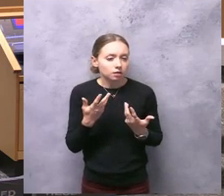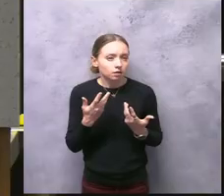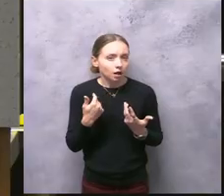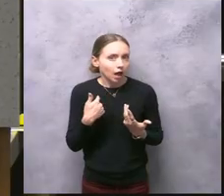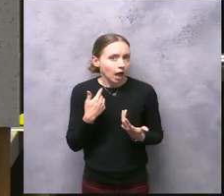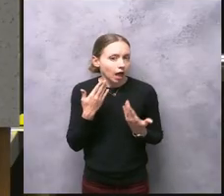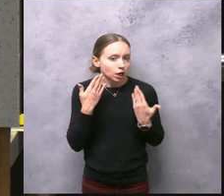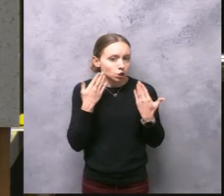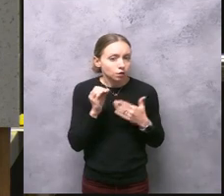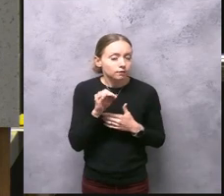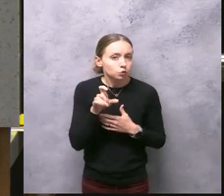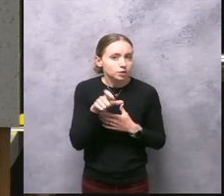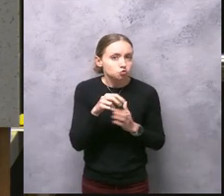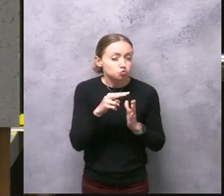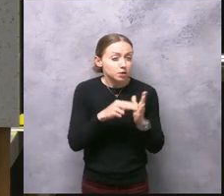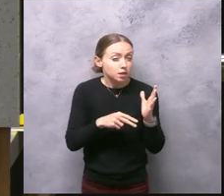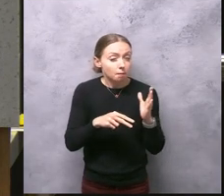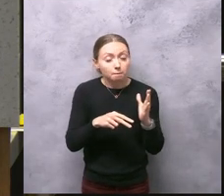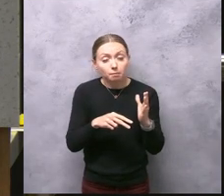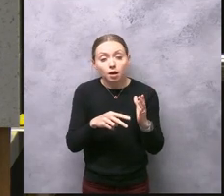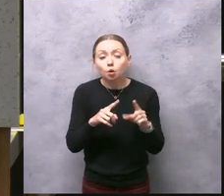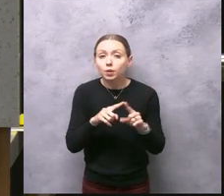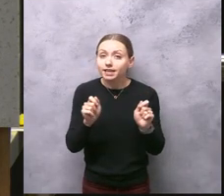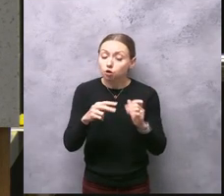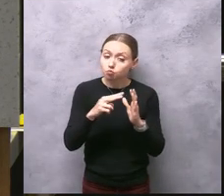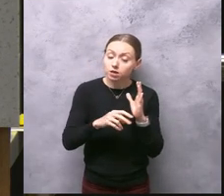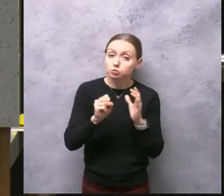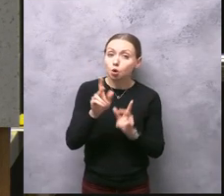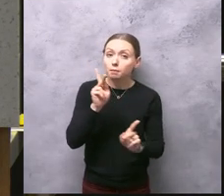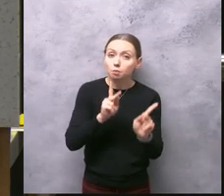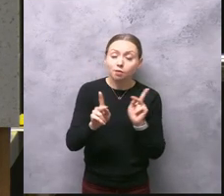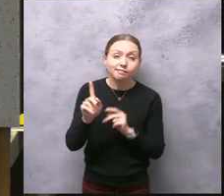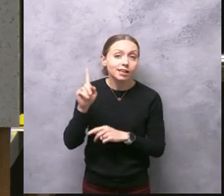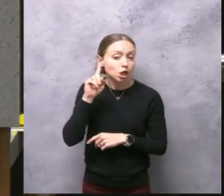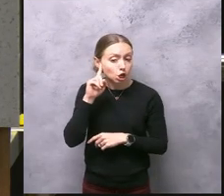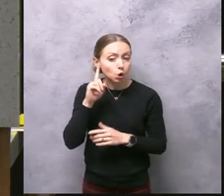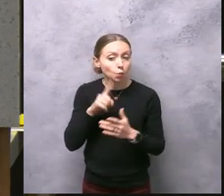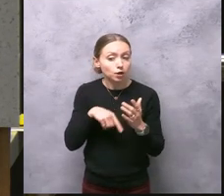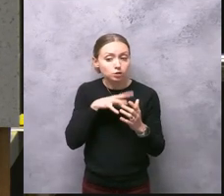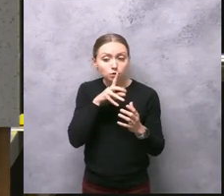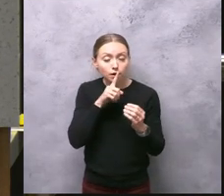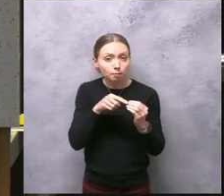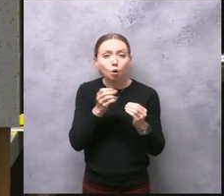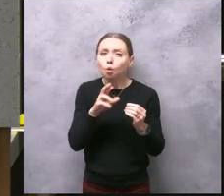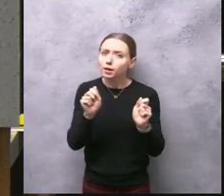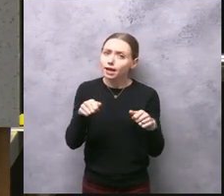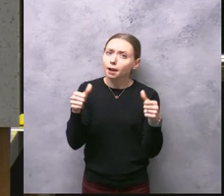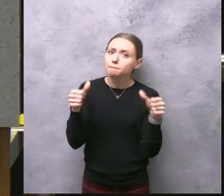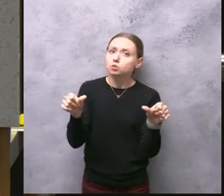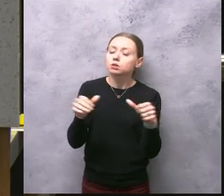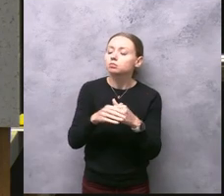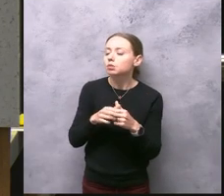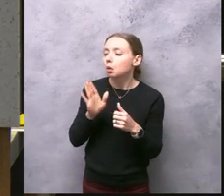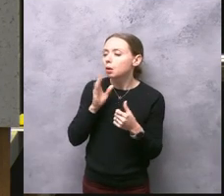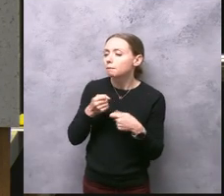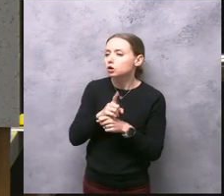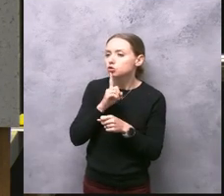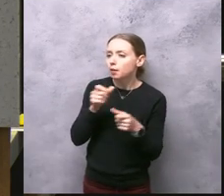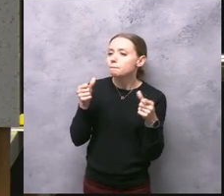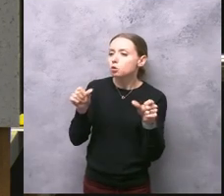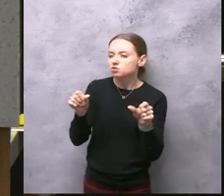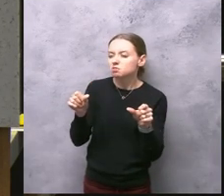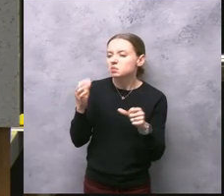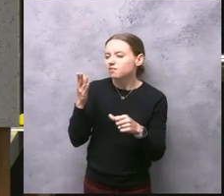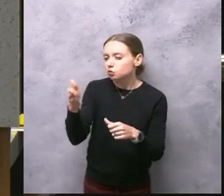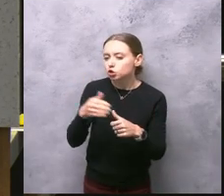I don't know that you need to read them into the minutes. We can certainly read them so people hear what you're talking about, or we can post them. But let's make sure we post them in the future.